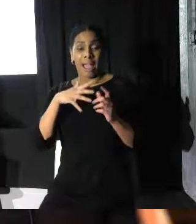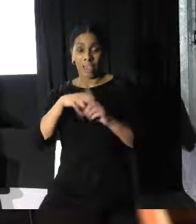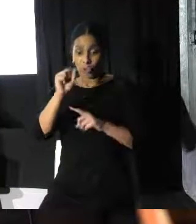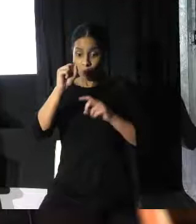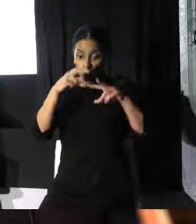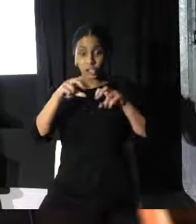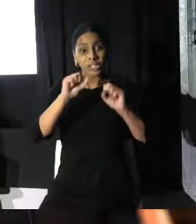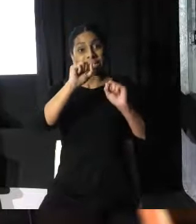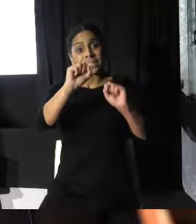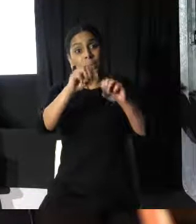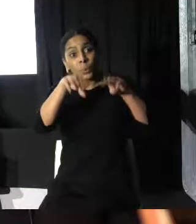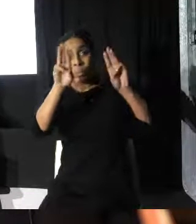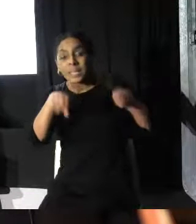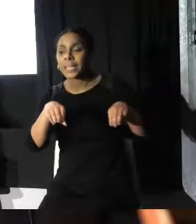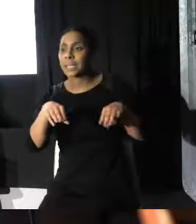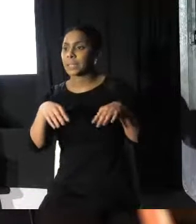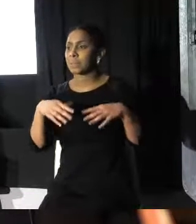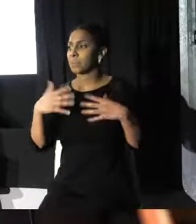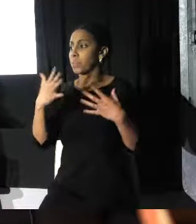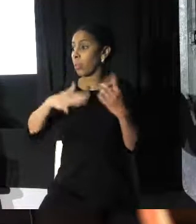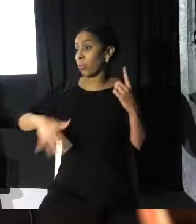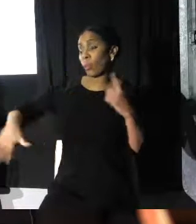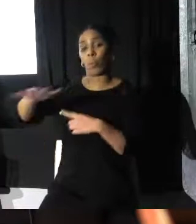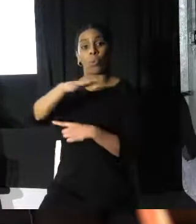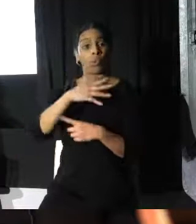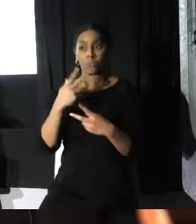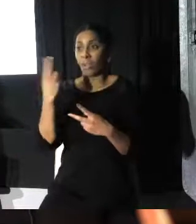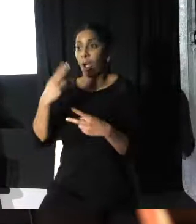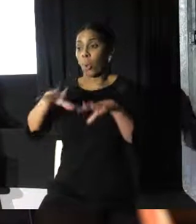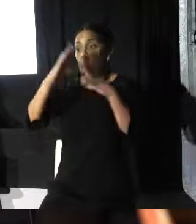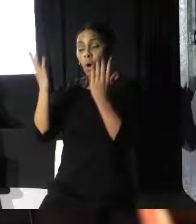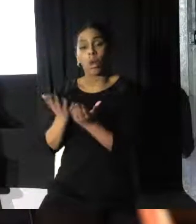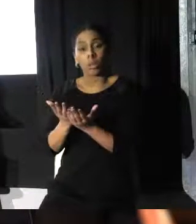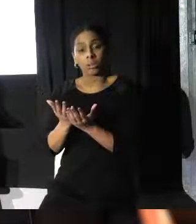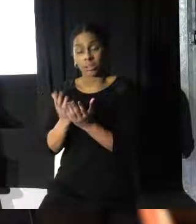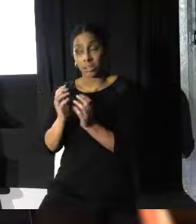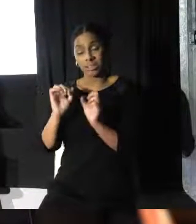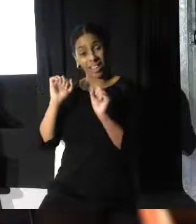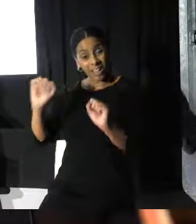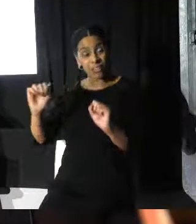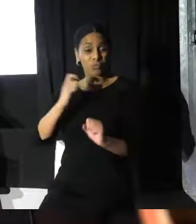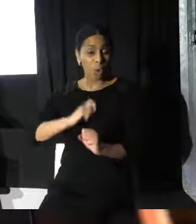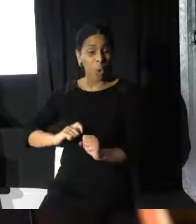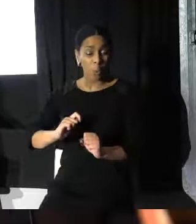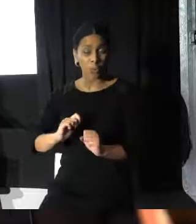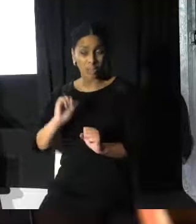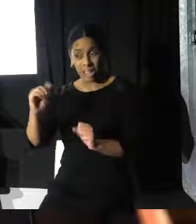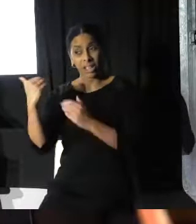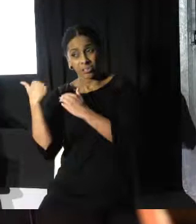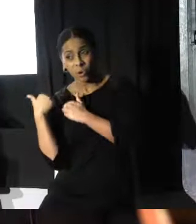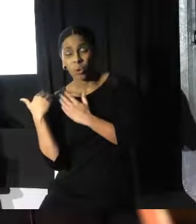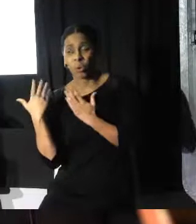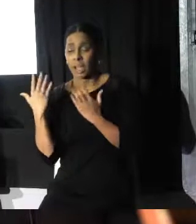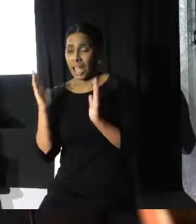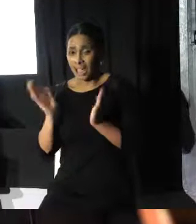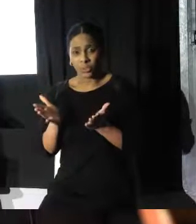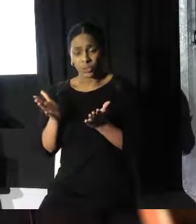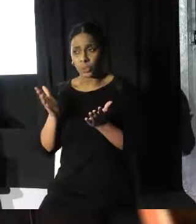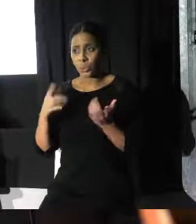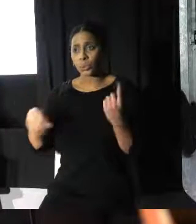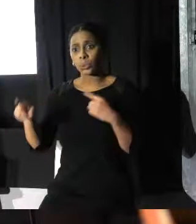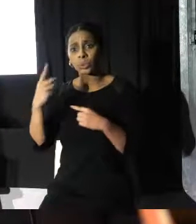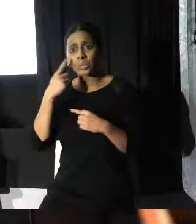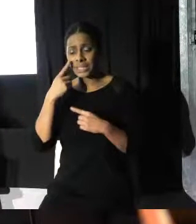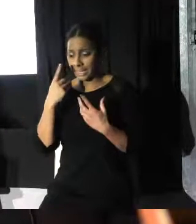art institution, whole of the art world has a fundamental job here to see part of the